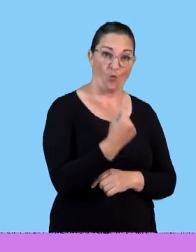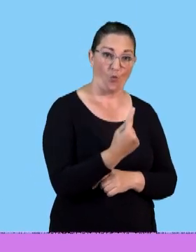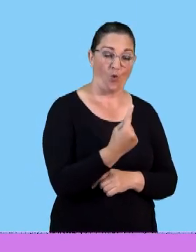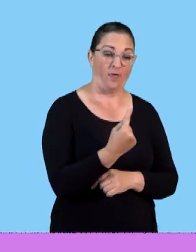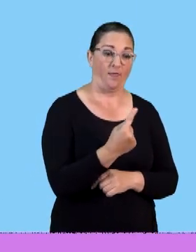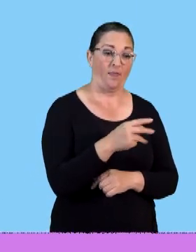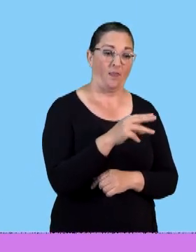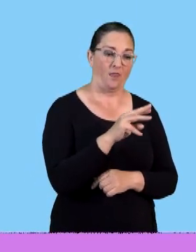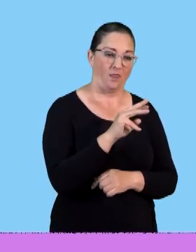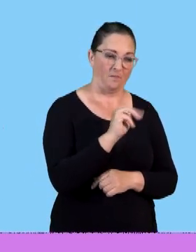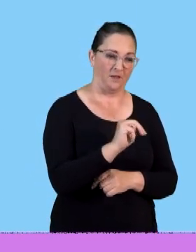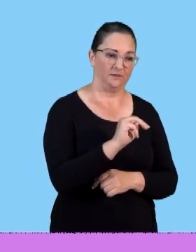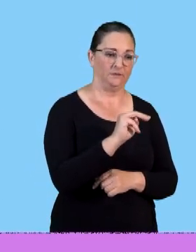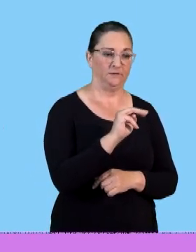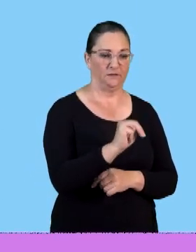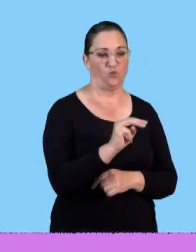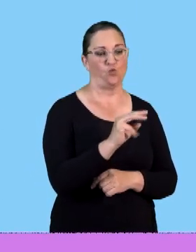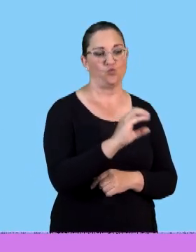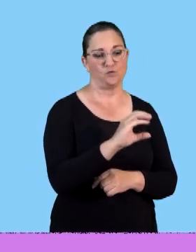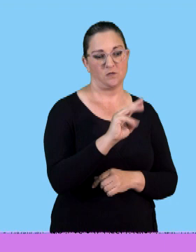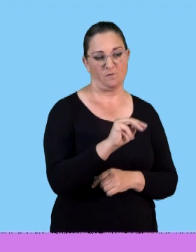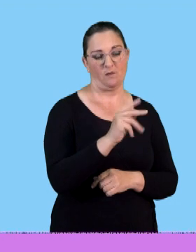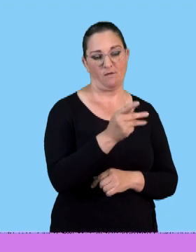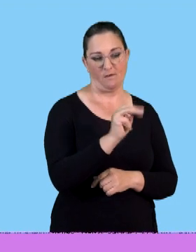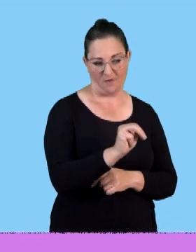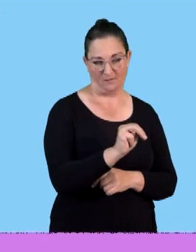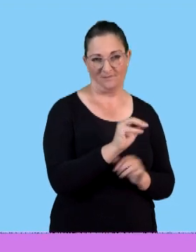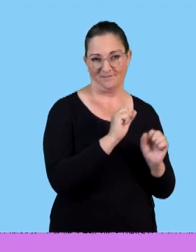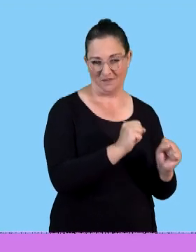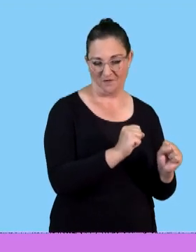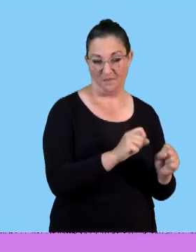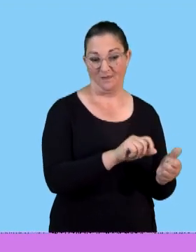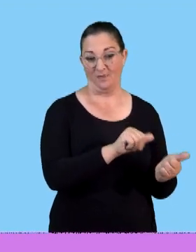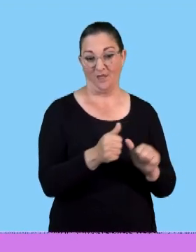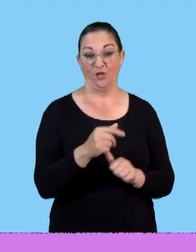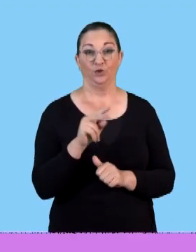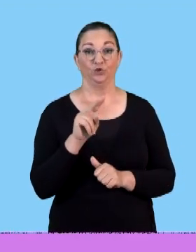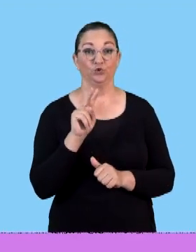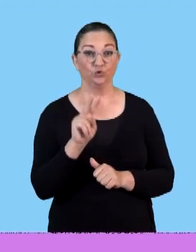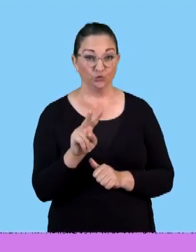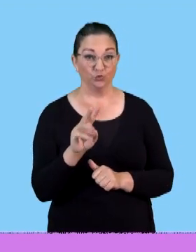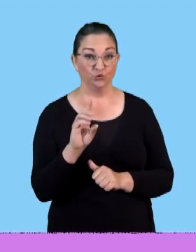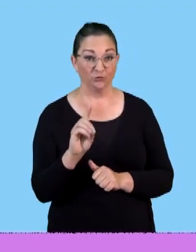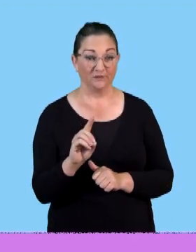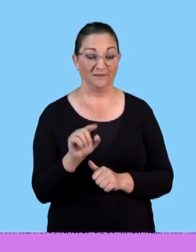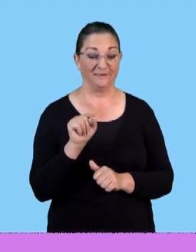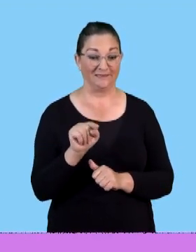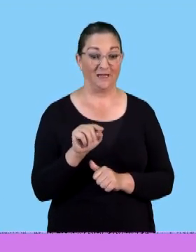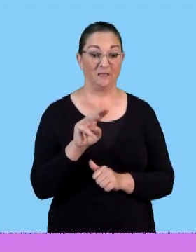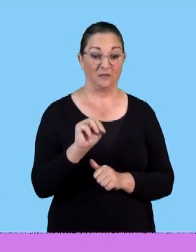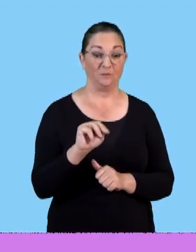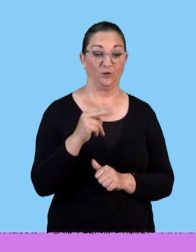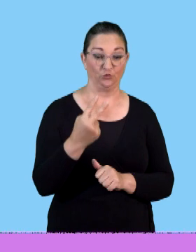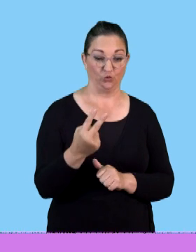one-dimensional, therefore stays millimeters, centimeters, meters. On the other end, we have area, that's two-dimensional, right? Therefore, it's